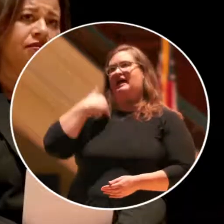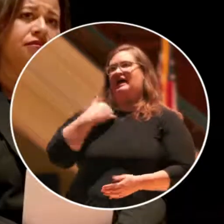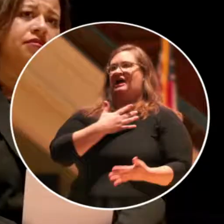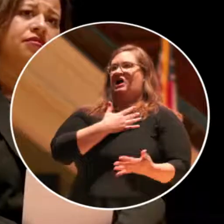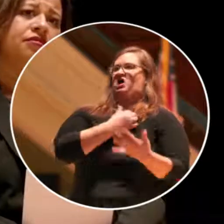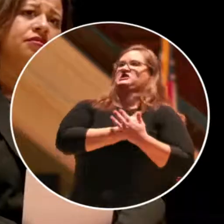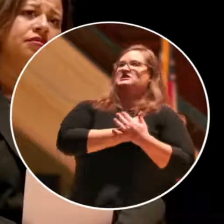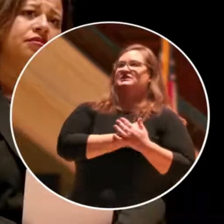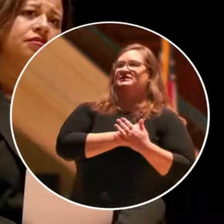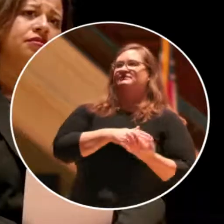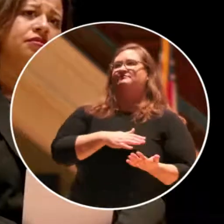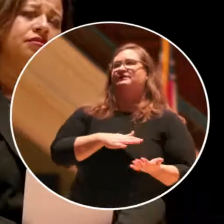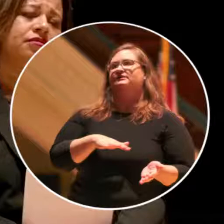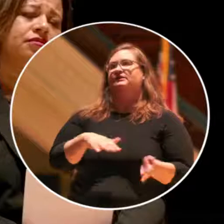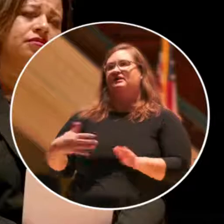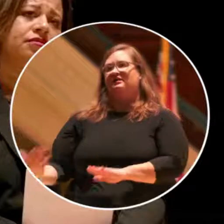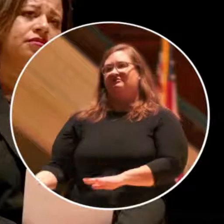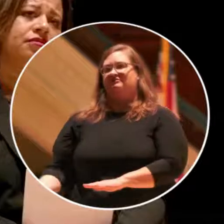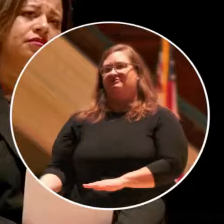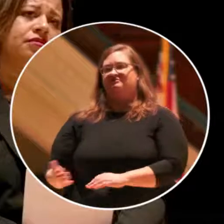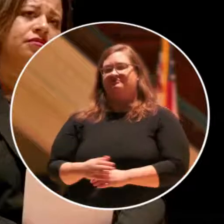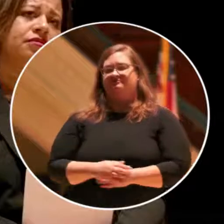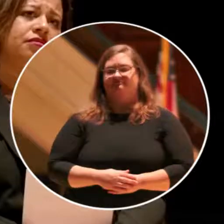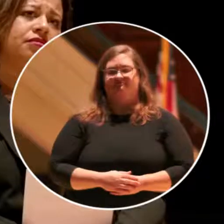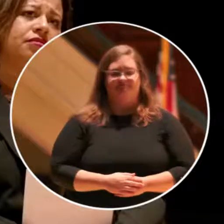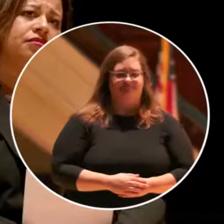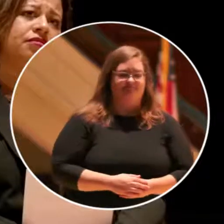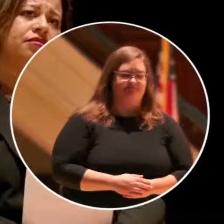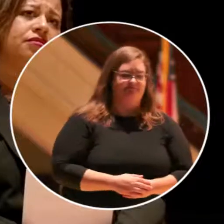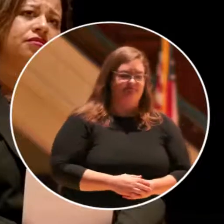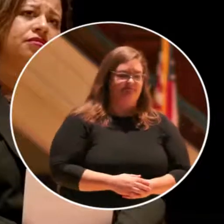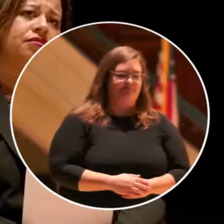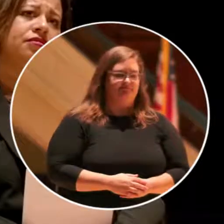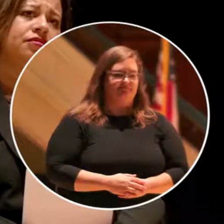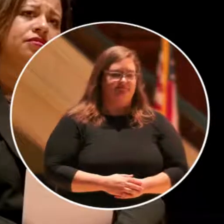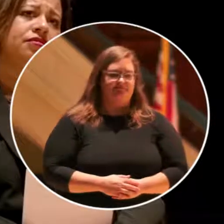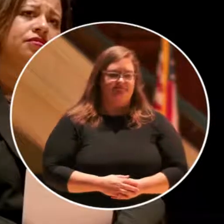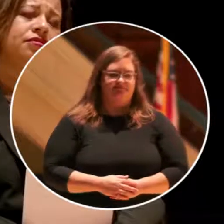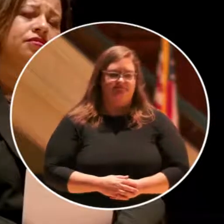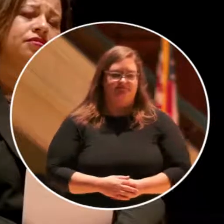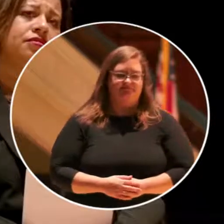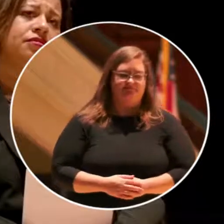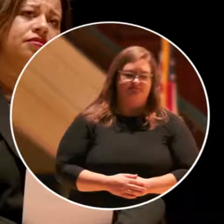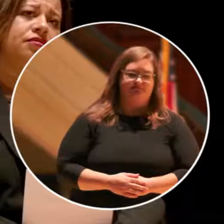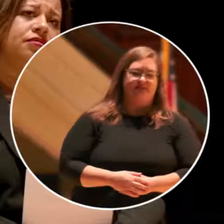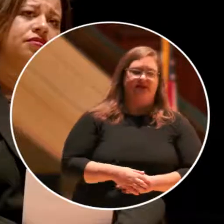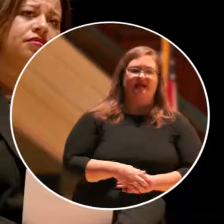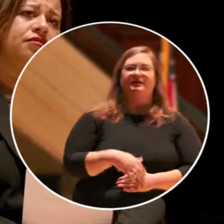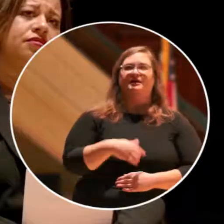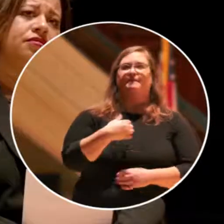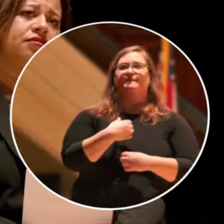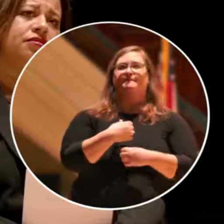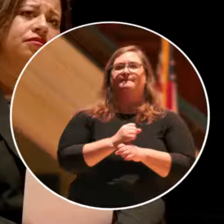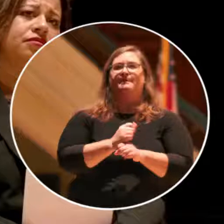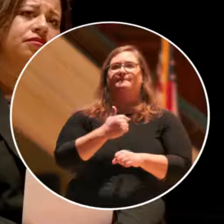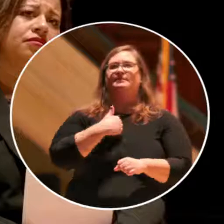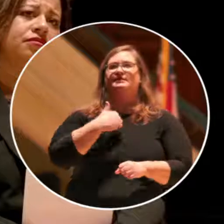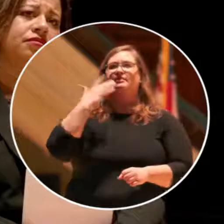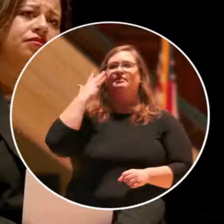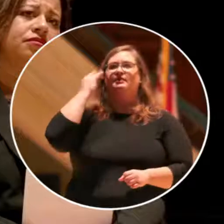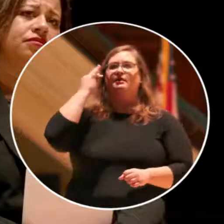My thoughts as I was writing this story led me back to the words of my 18-year-old self that I had written in a journal